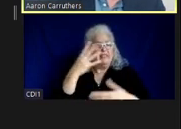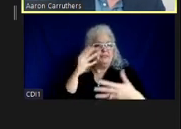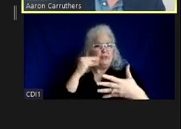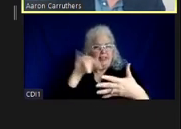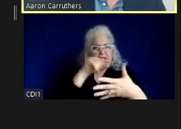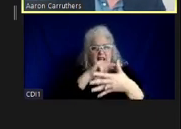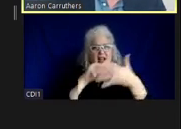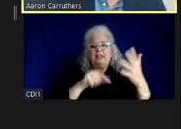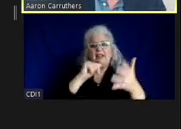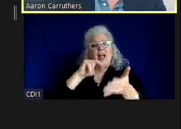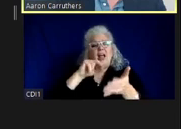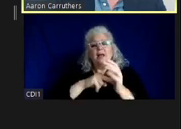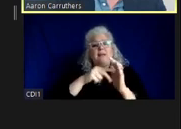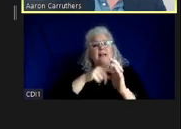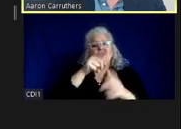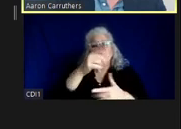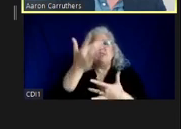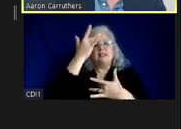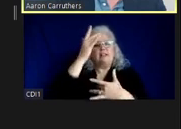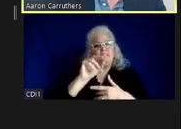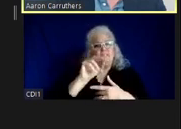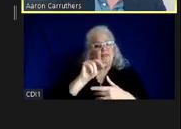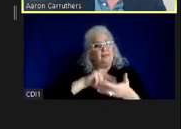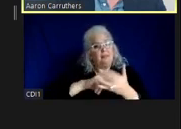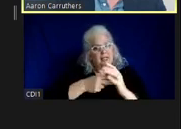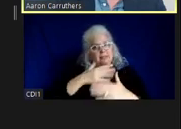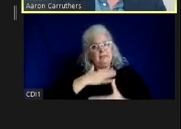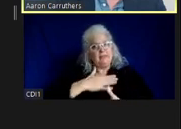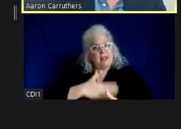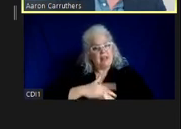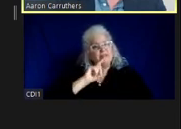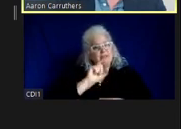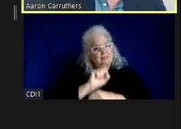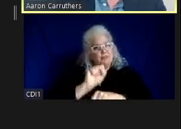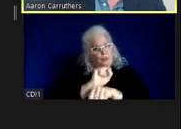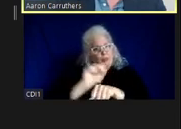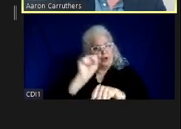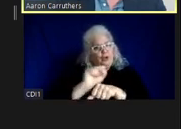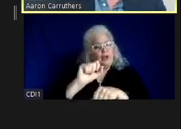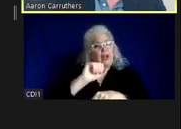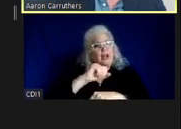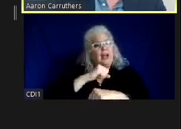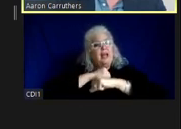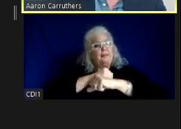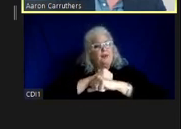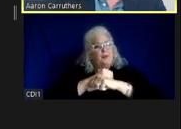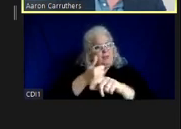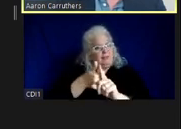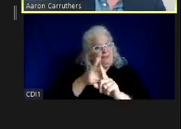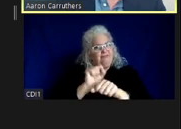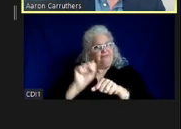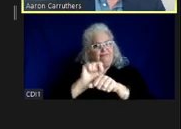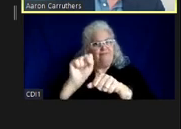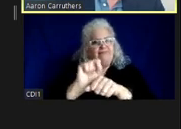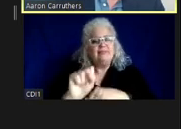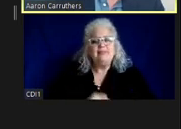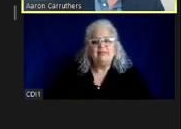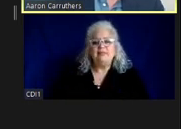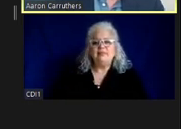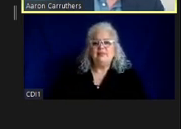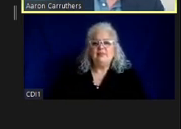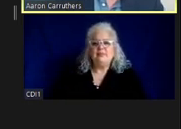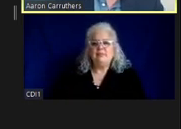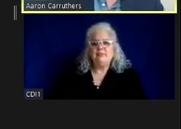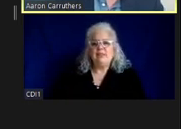immunity. Now, when they did the injections, they said there just wasn't a lot of anaphylactic or severe